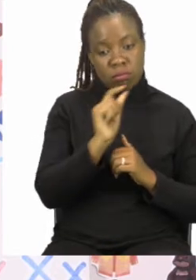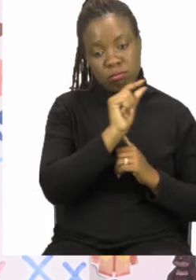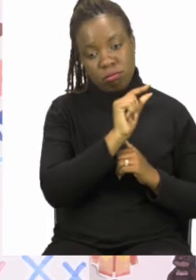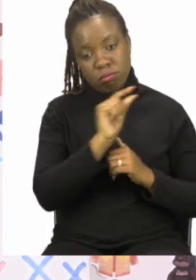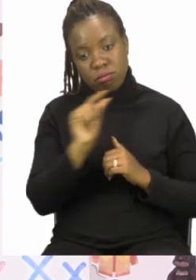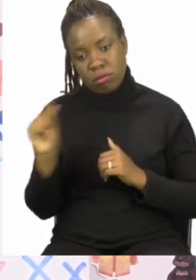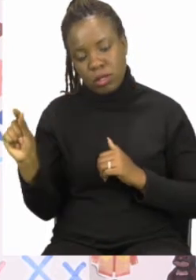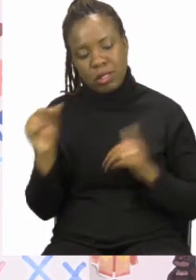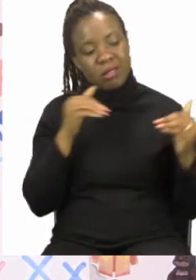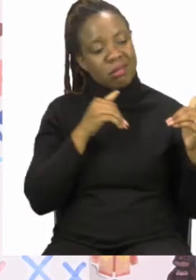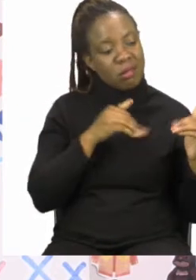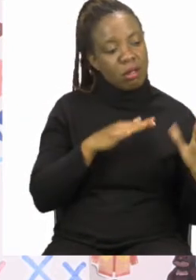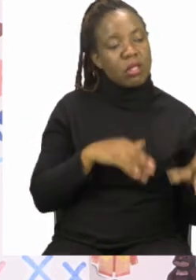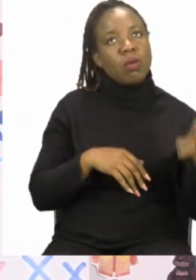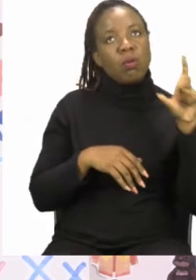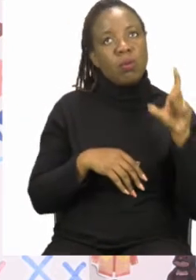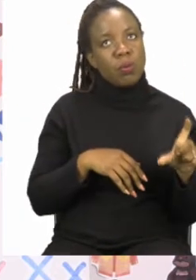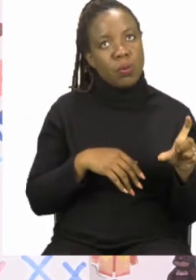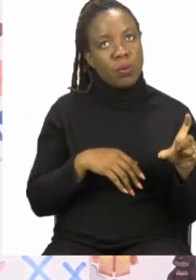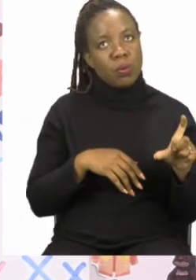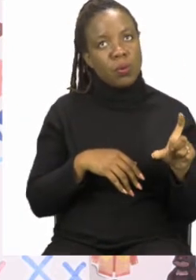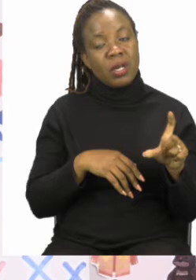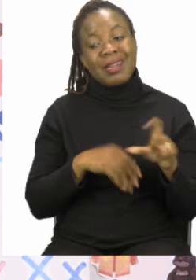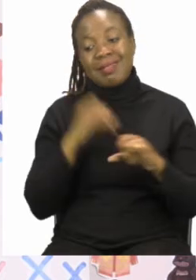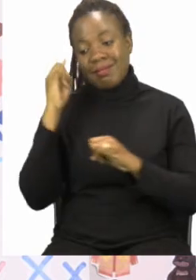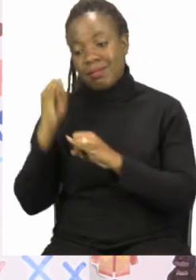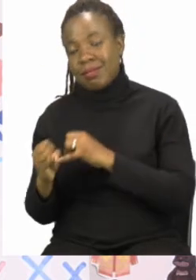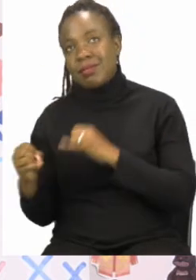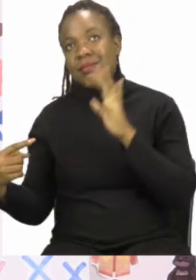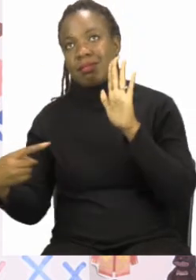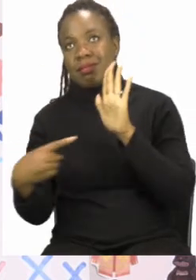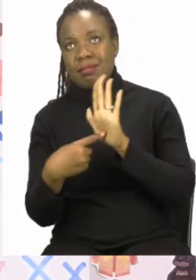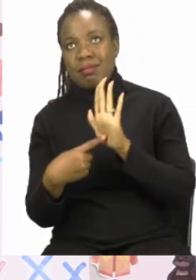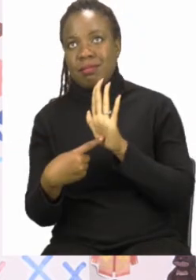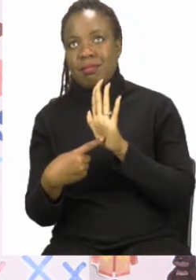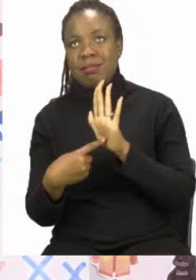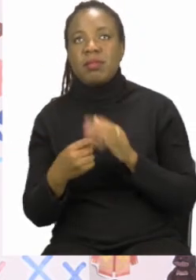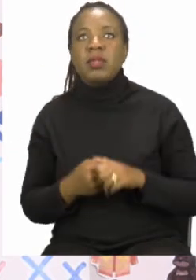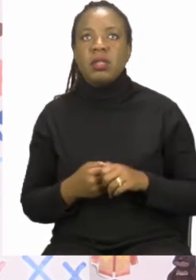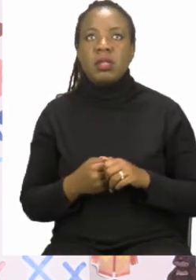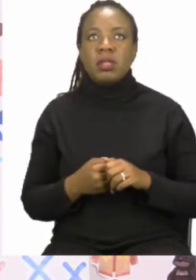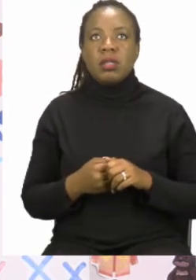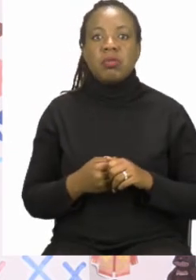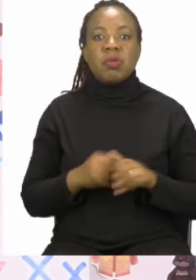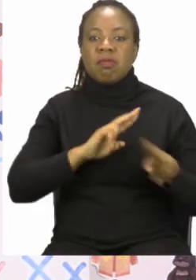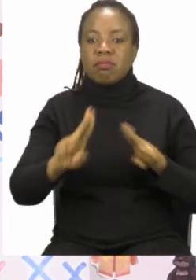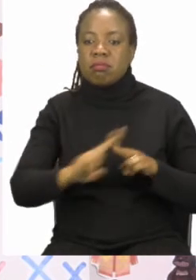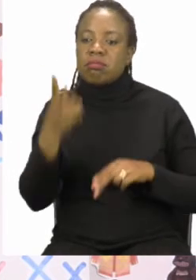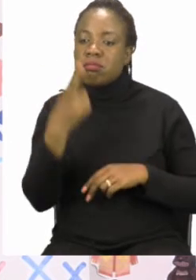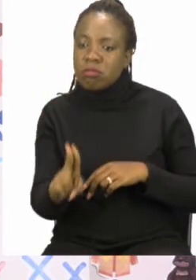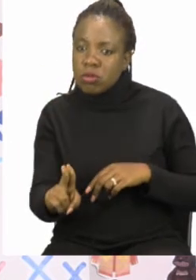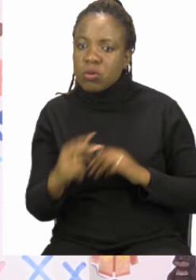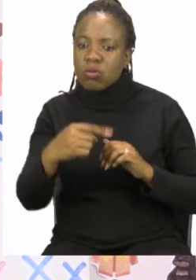at the beginning and a full stop at the end. So take your time, try and use these words as we go along in the week